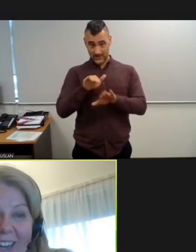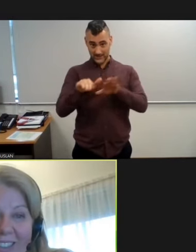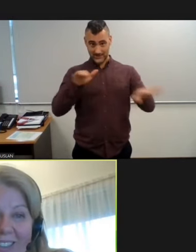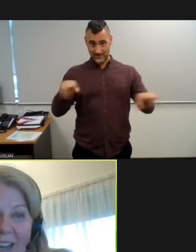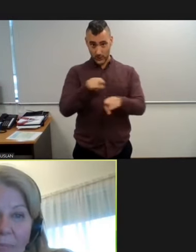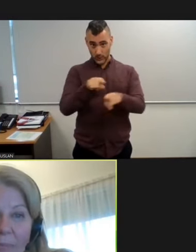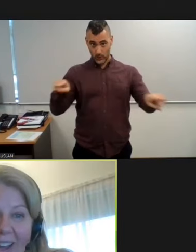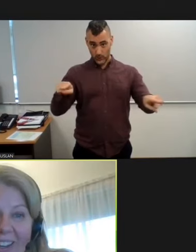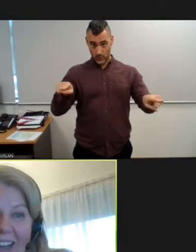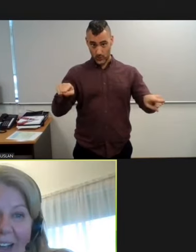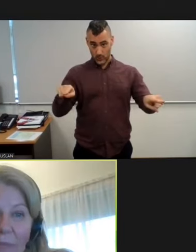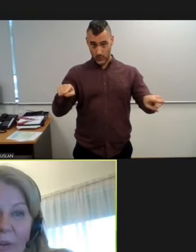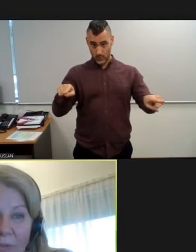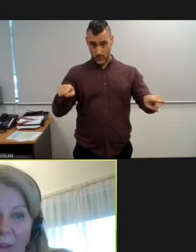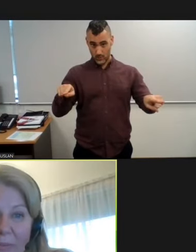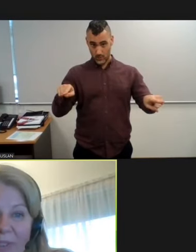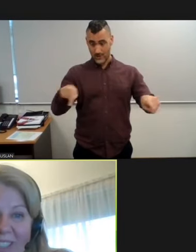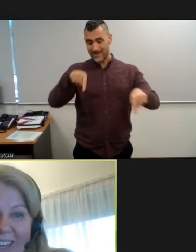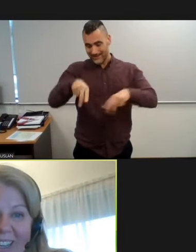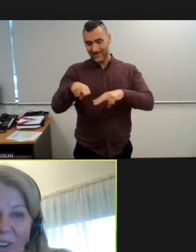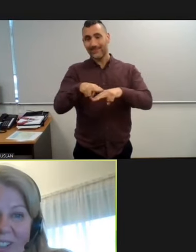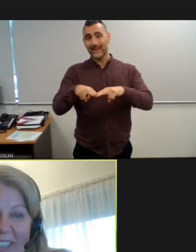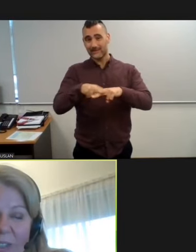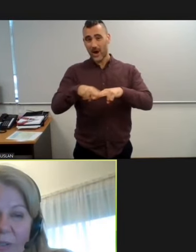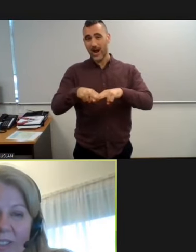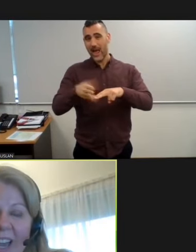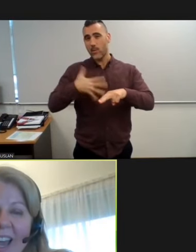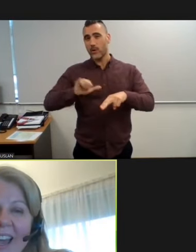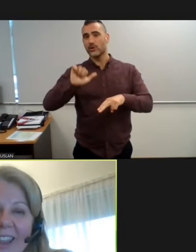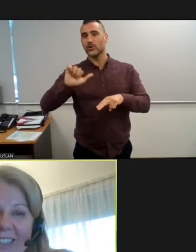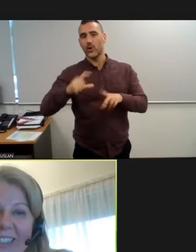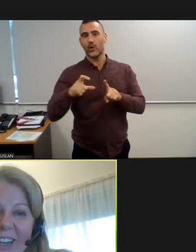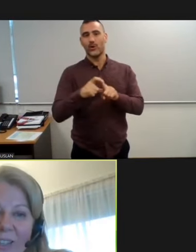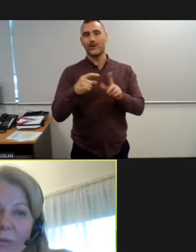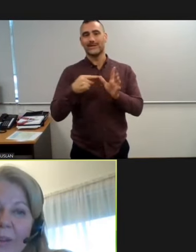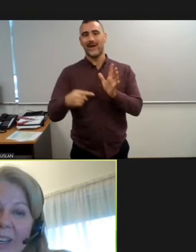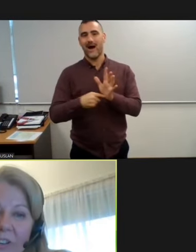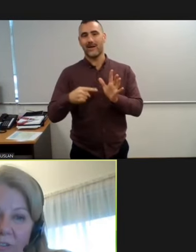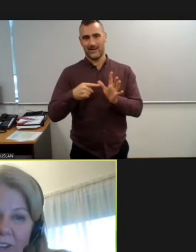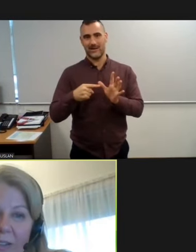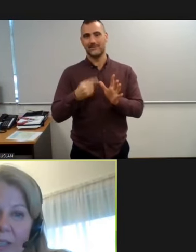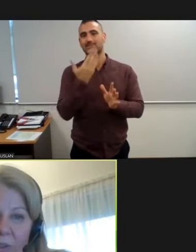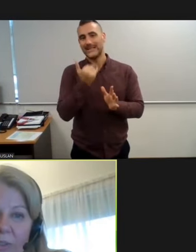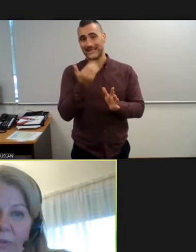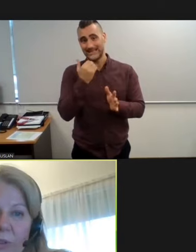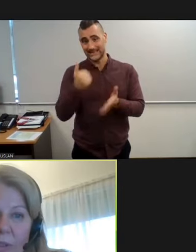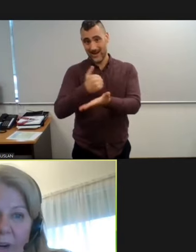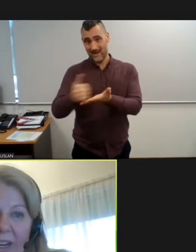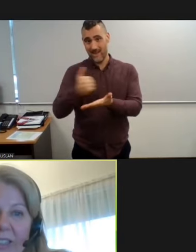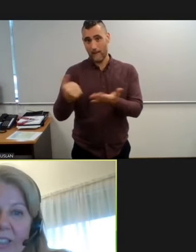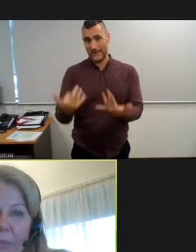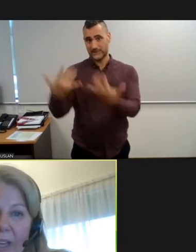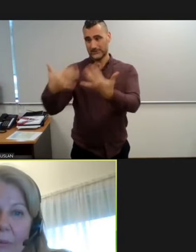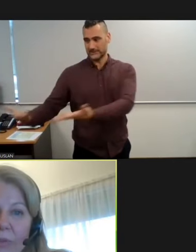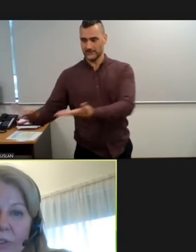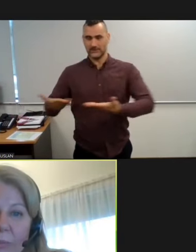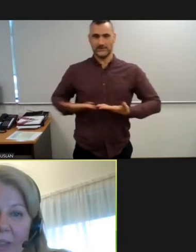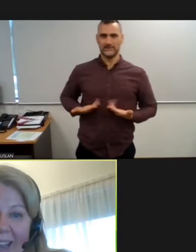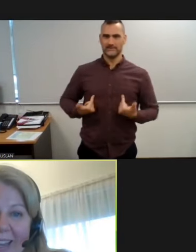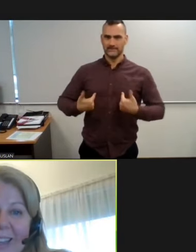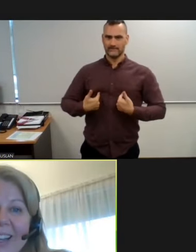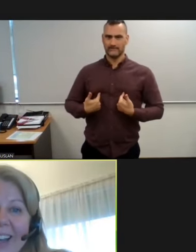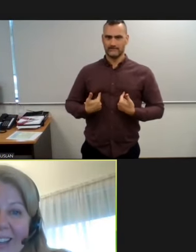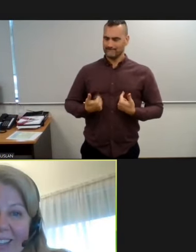the data to come back on people staying in hotels. That data will be incredibly useful to us to be able